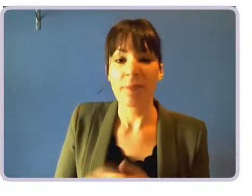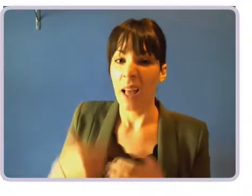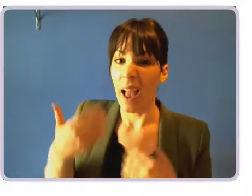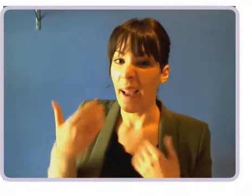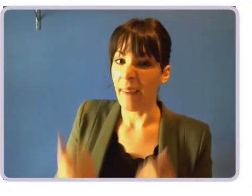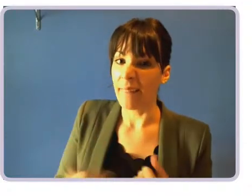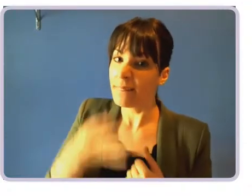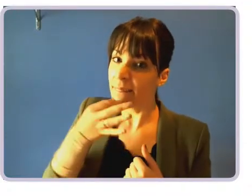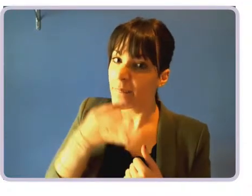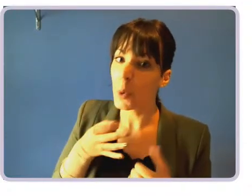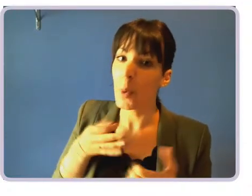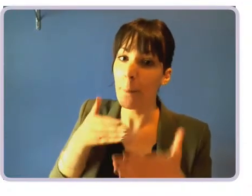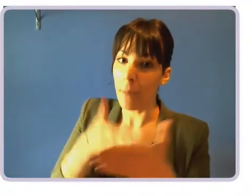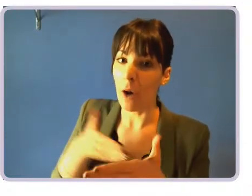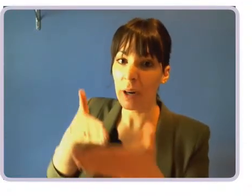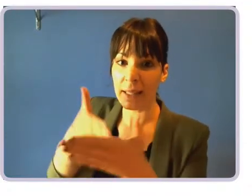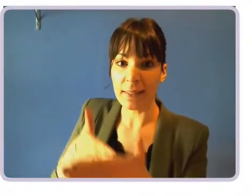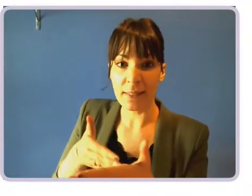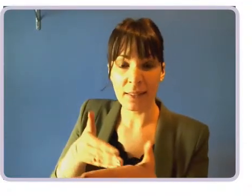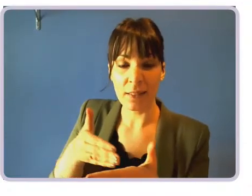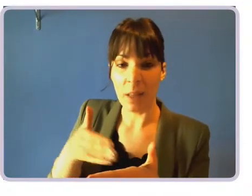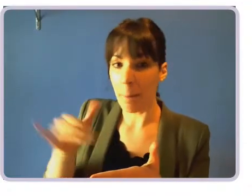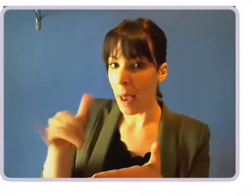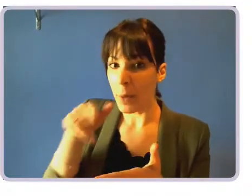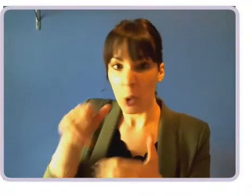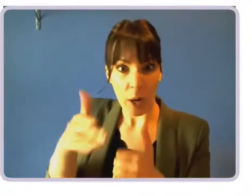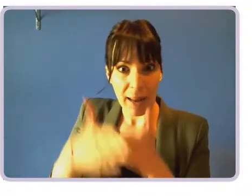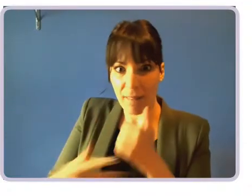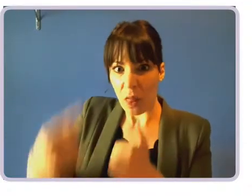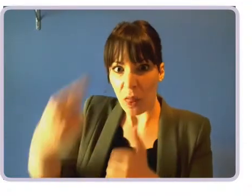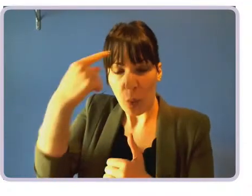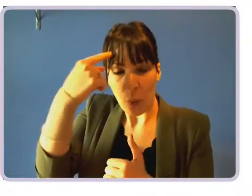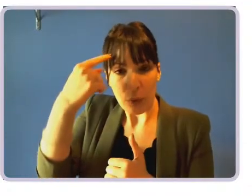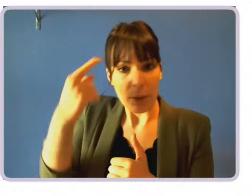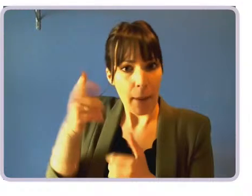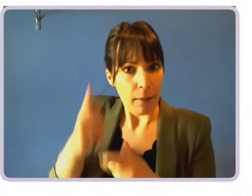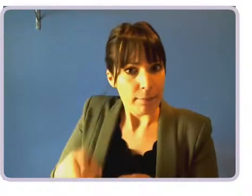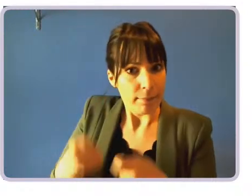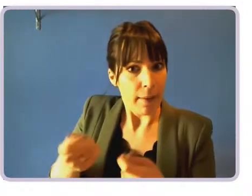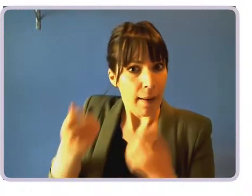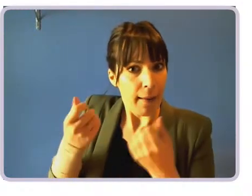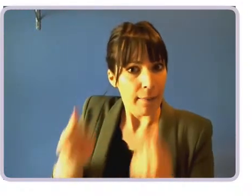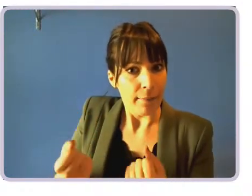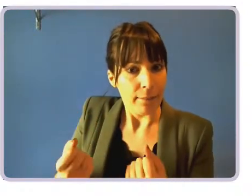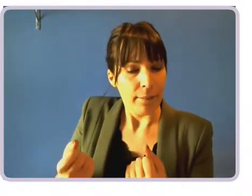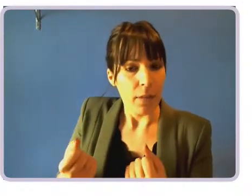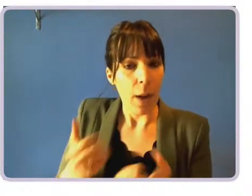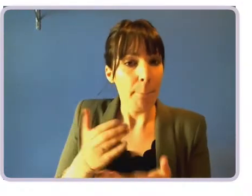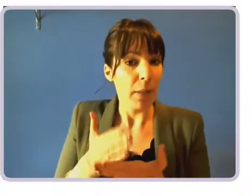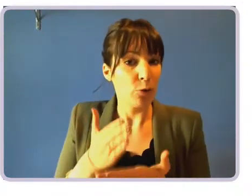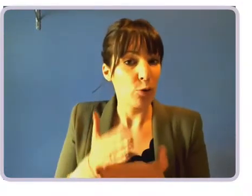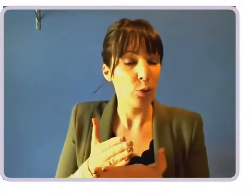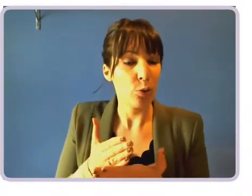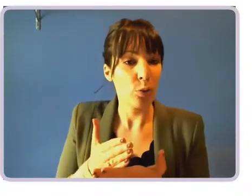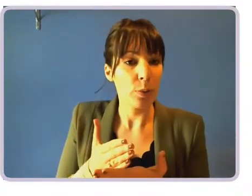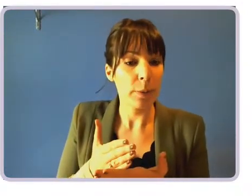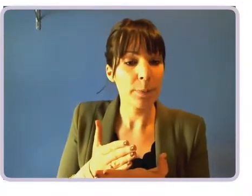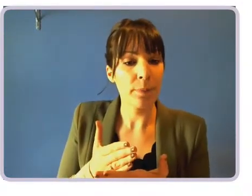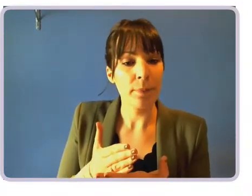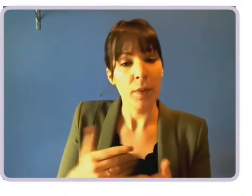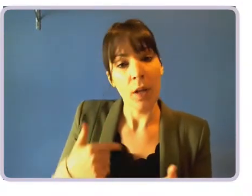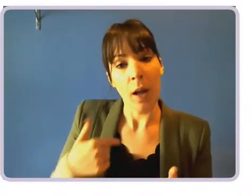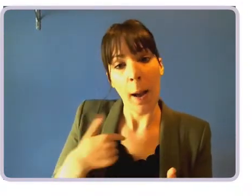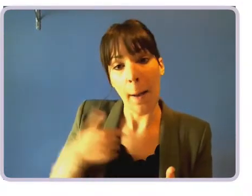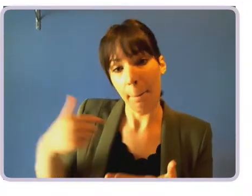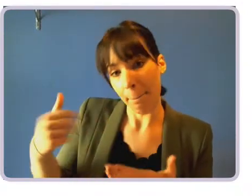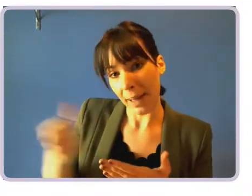you would never think of. But to start with, I would have to deal with the